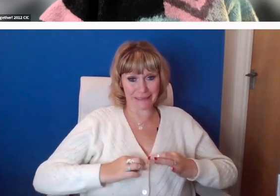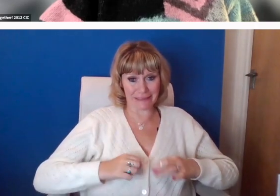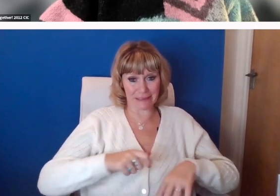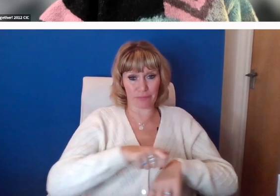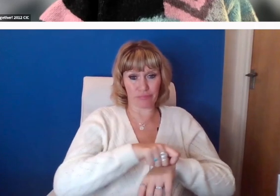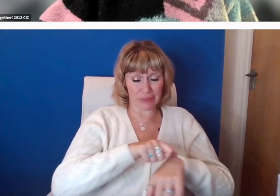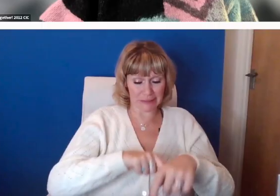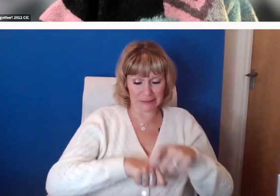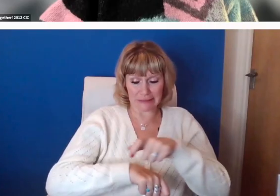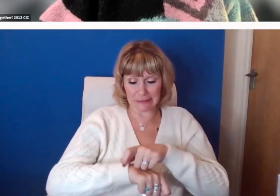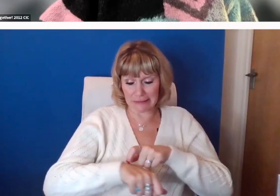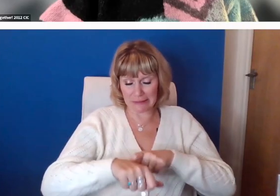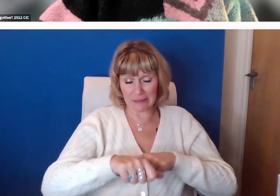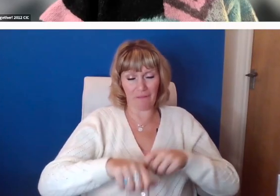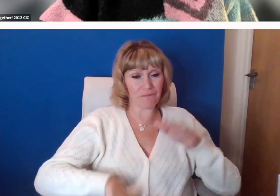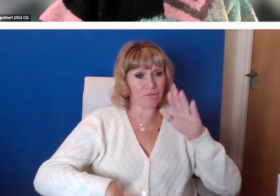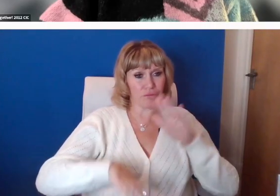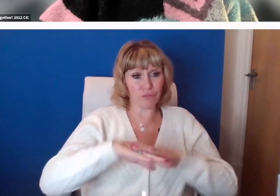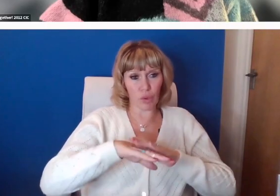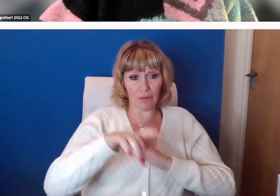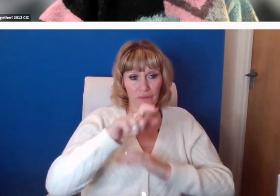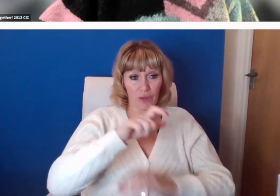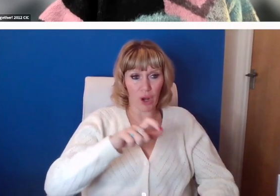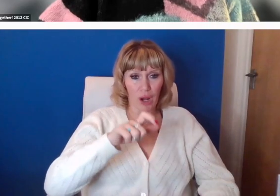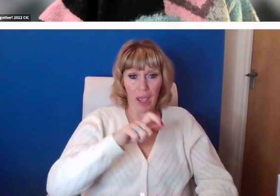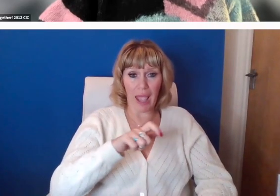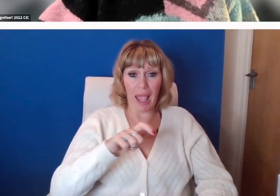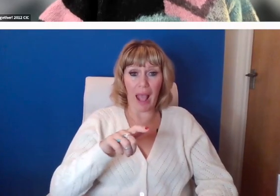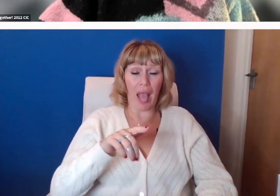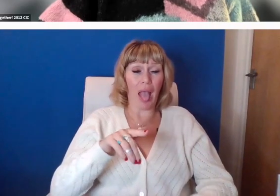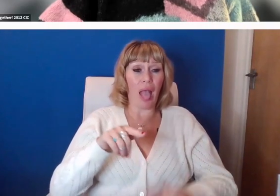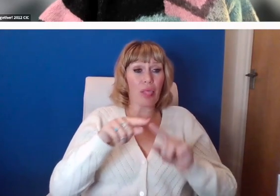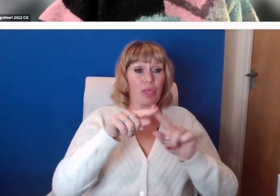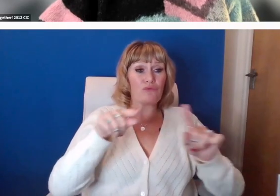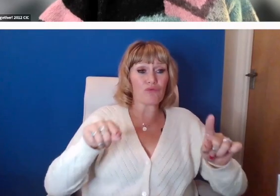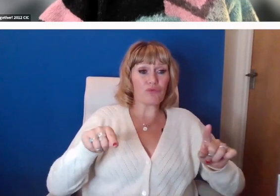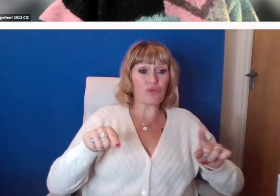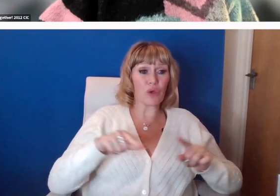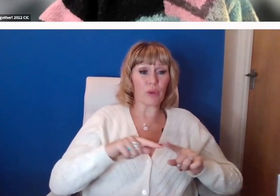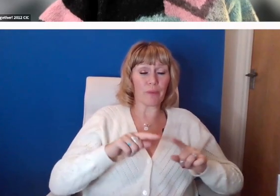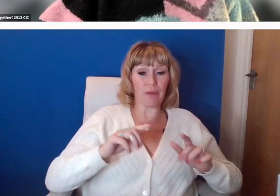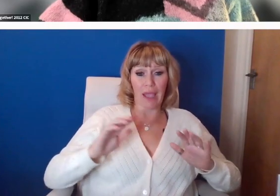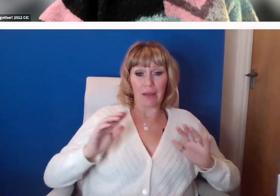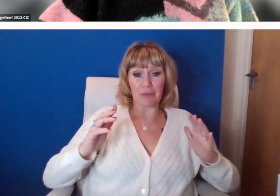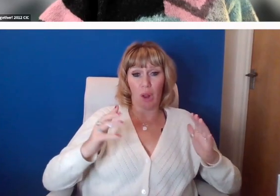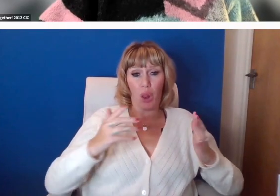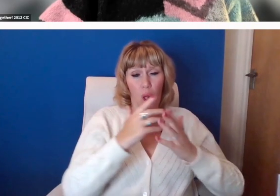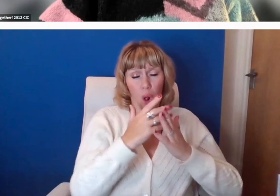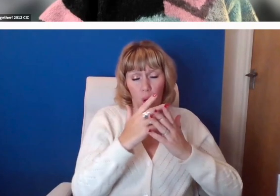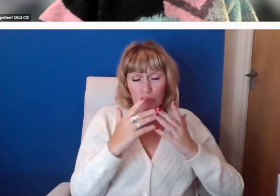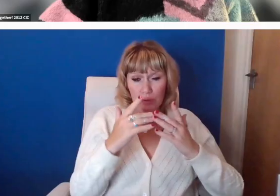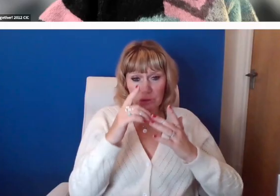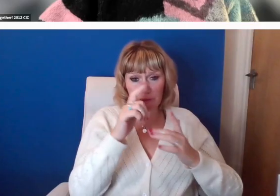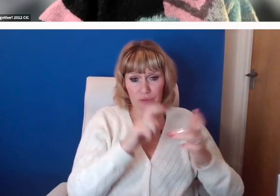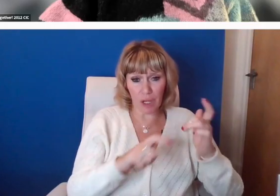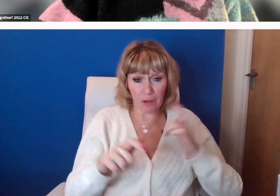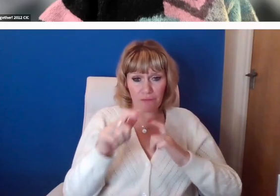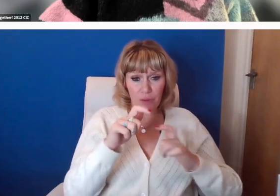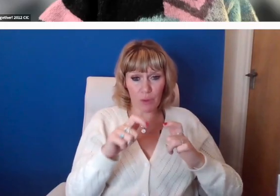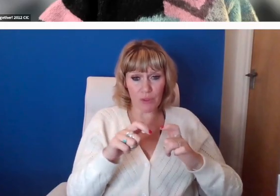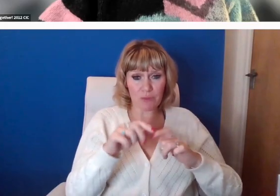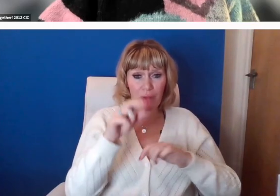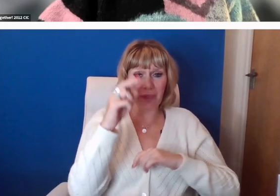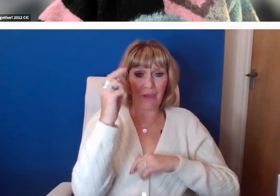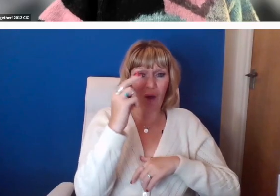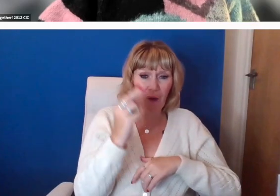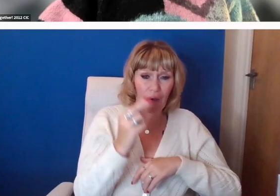around her is filled with art and decorative objects. Behind her is a fireplace mantle adorned with small objects and